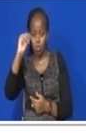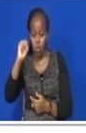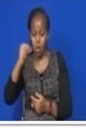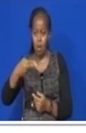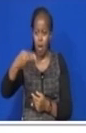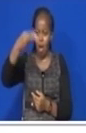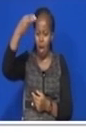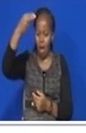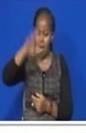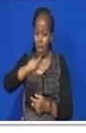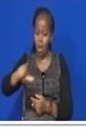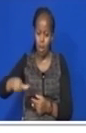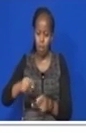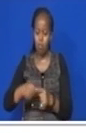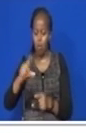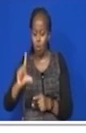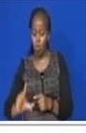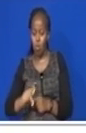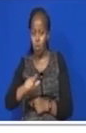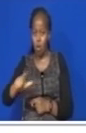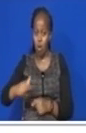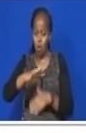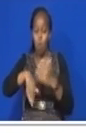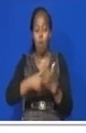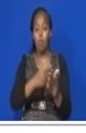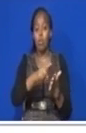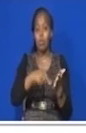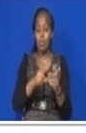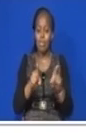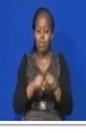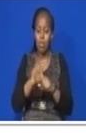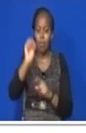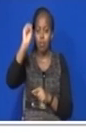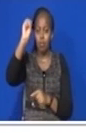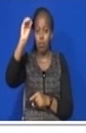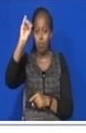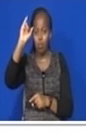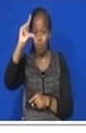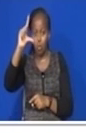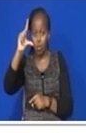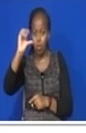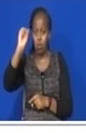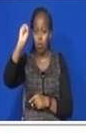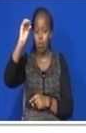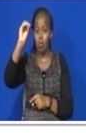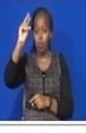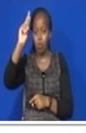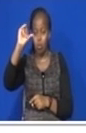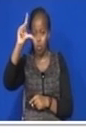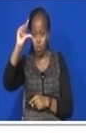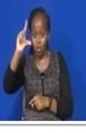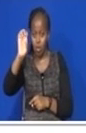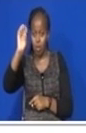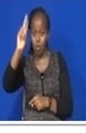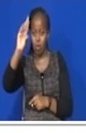vegetation, forests, all this. And then soil, soil erosion, uses of